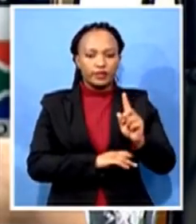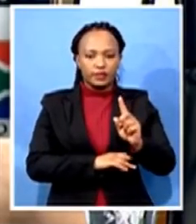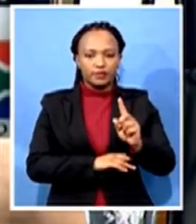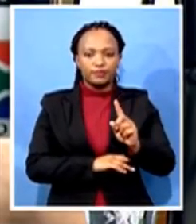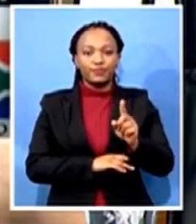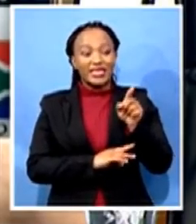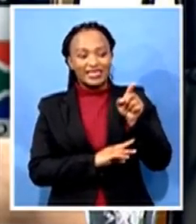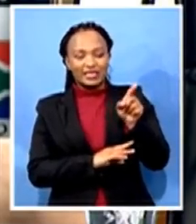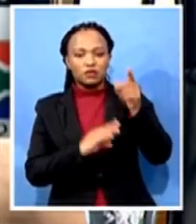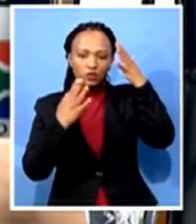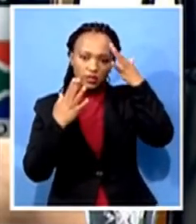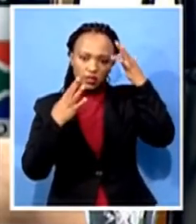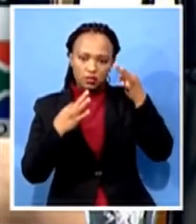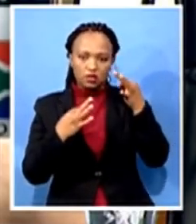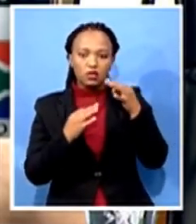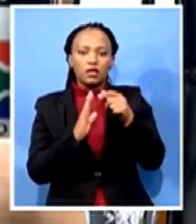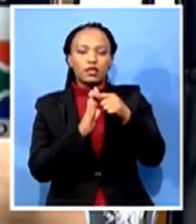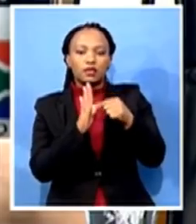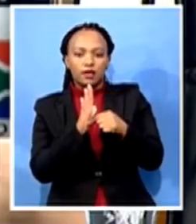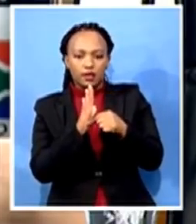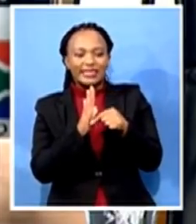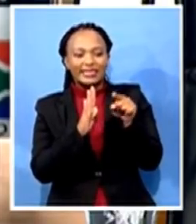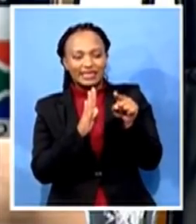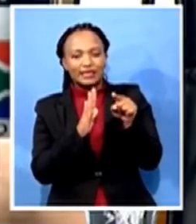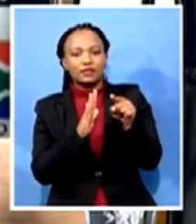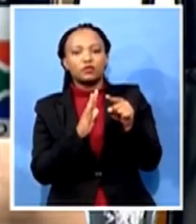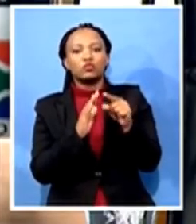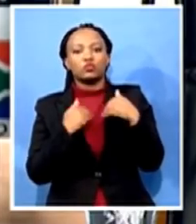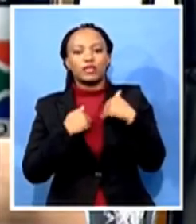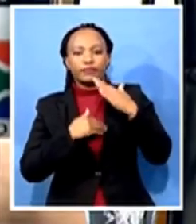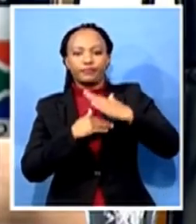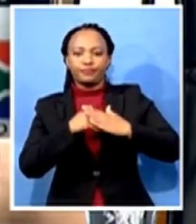us starting the building of houses. Right.